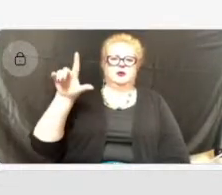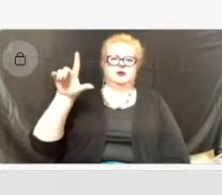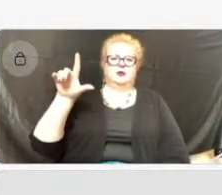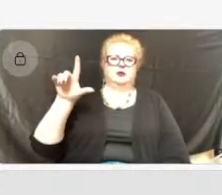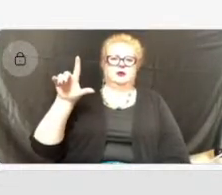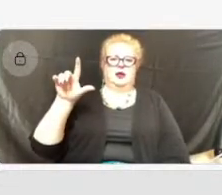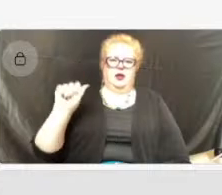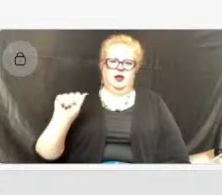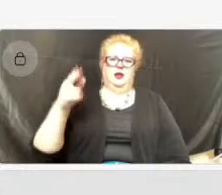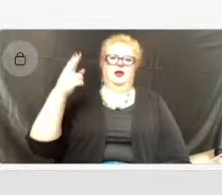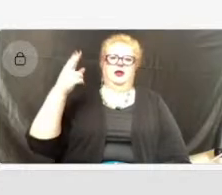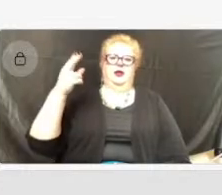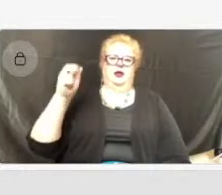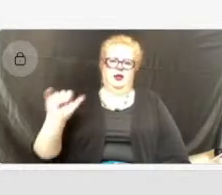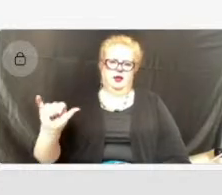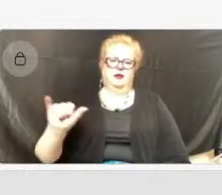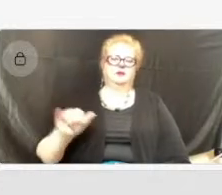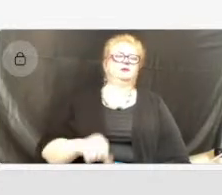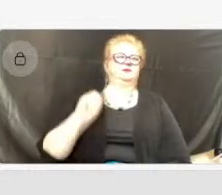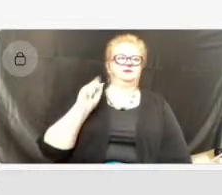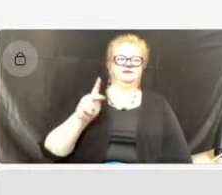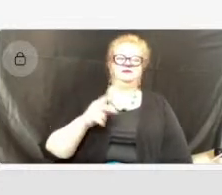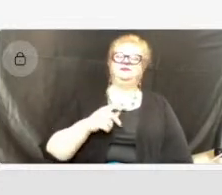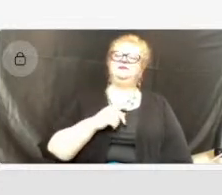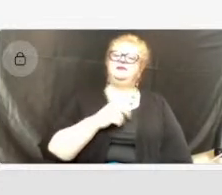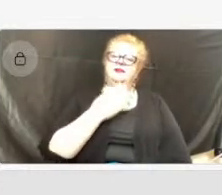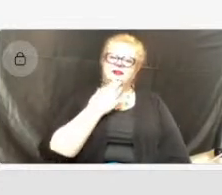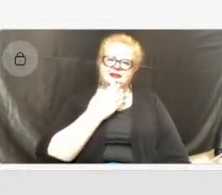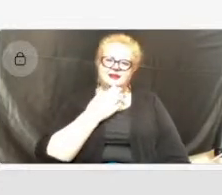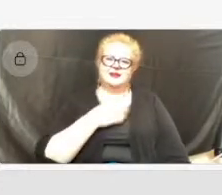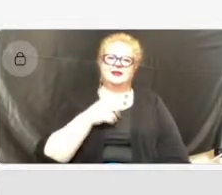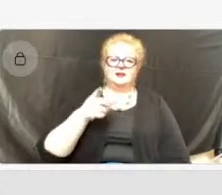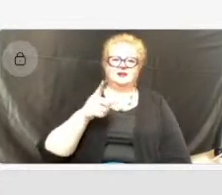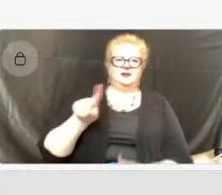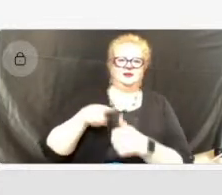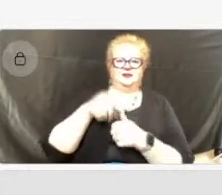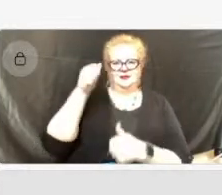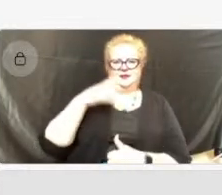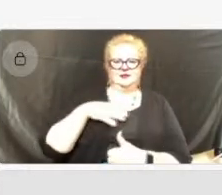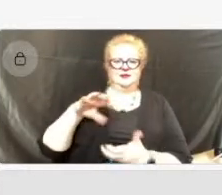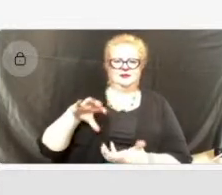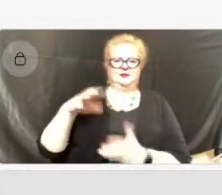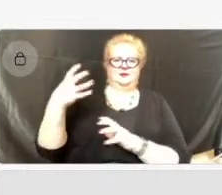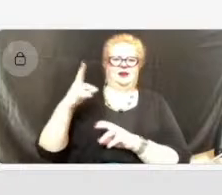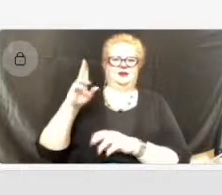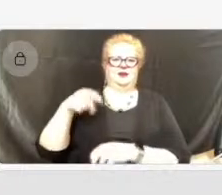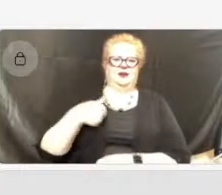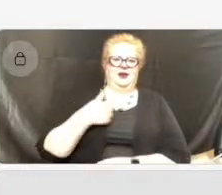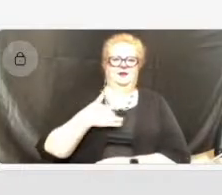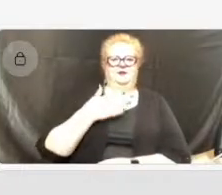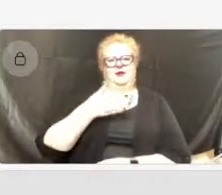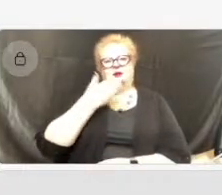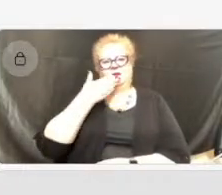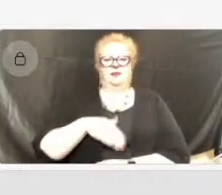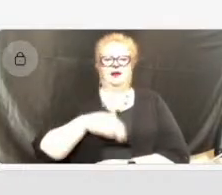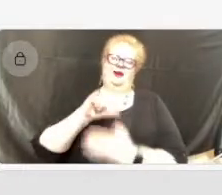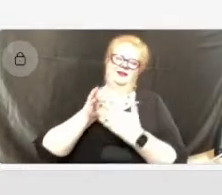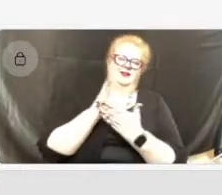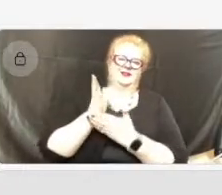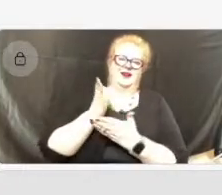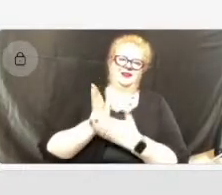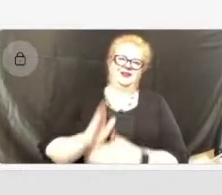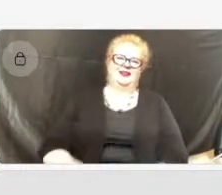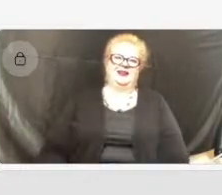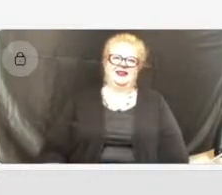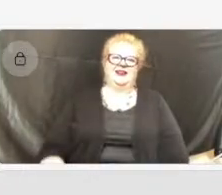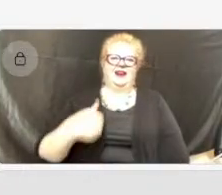I apologize. That's all right. If you was the first guy that messed it up, I'd feel bad, but that's all right.